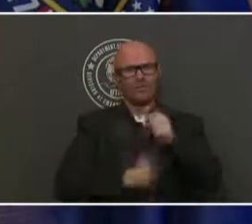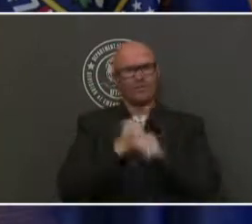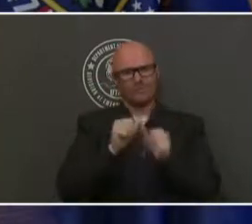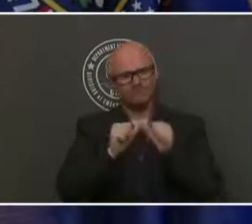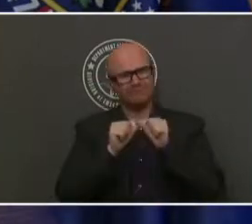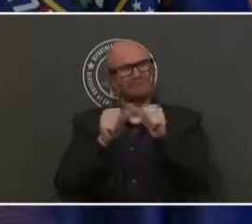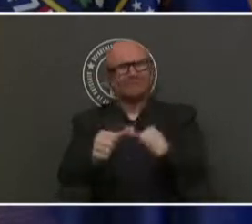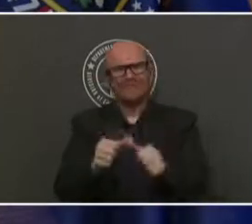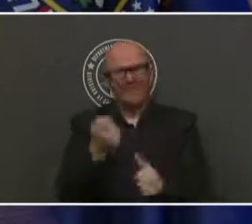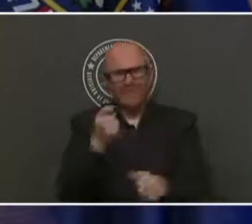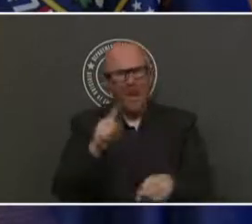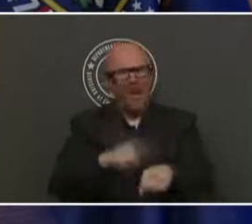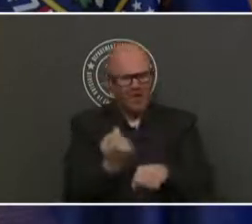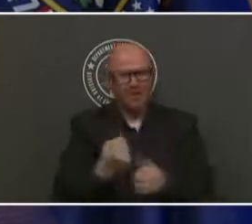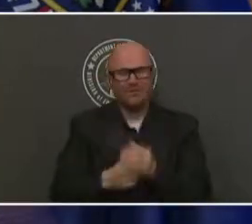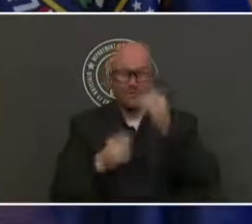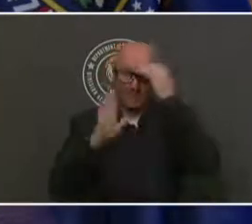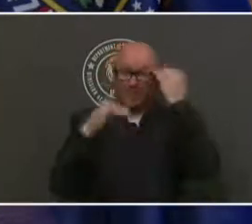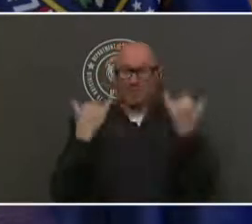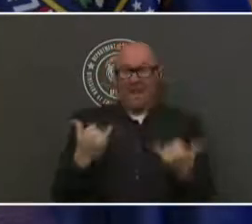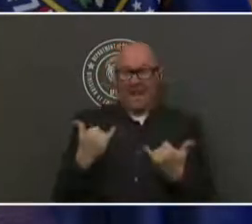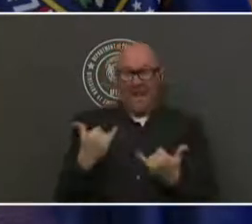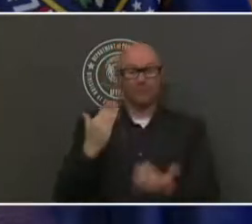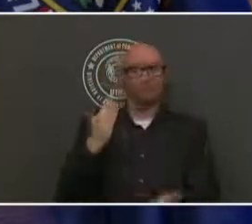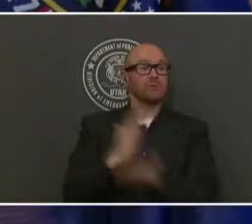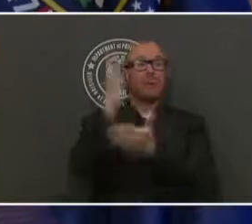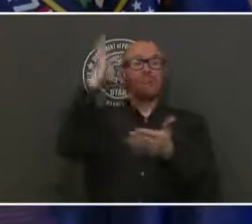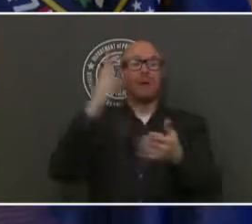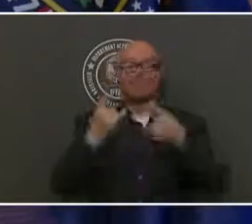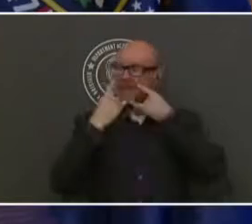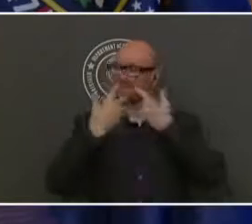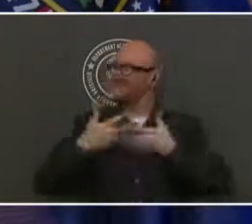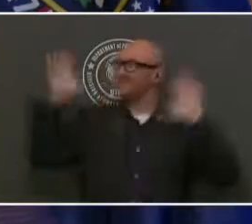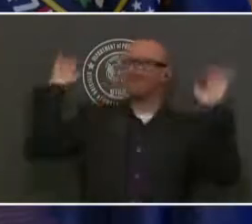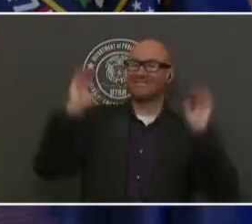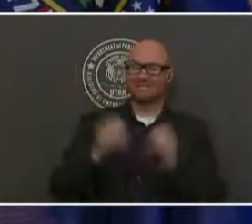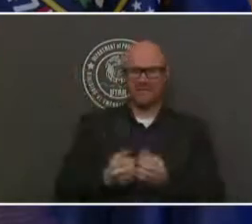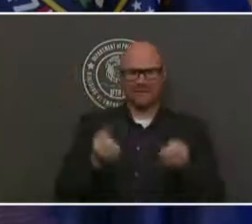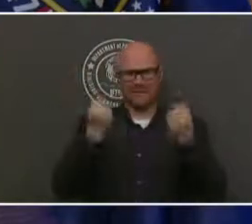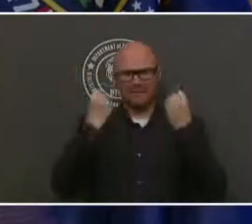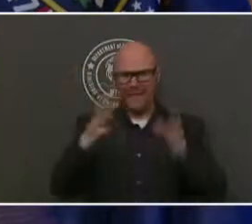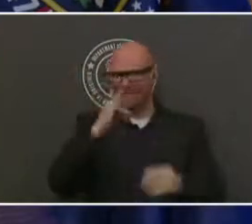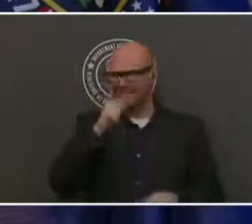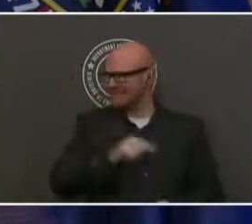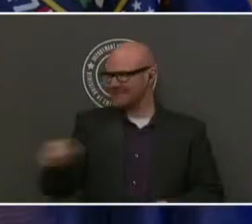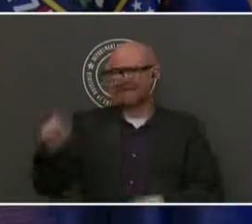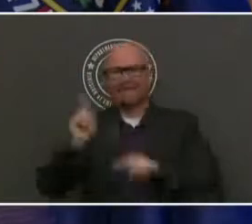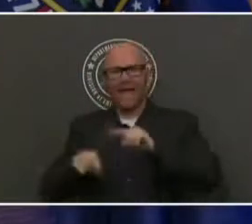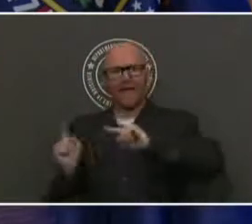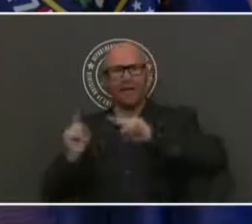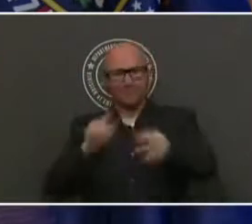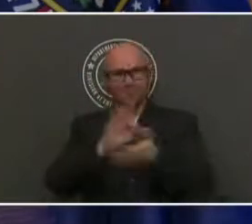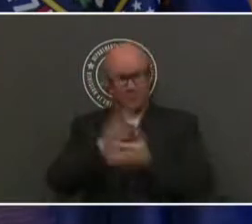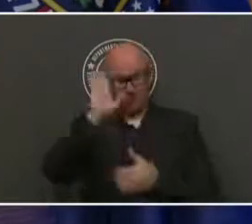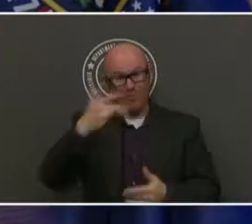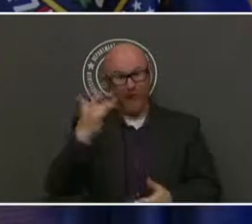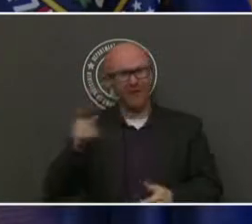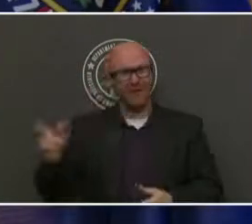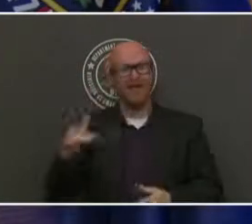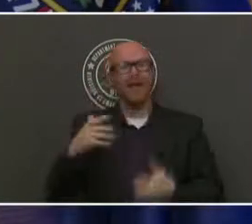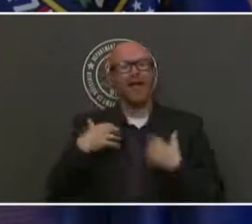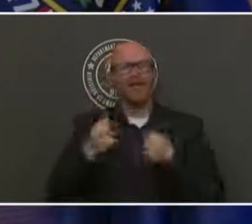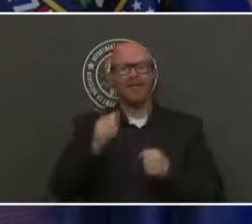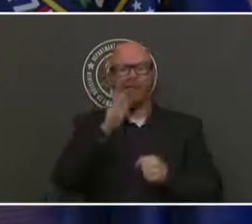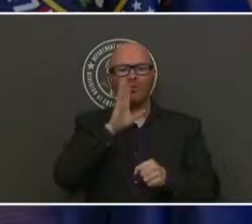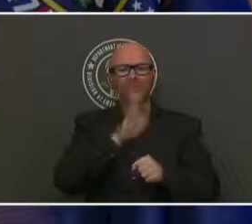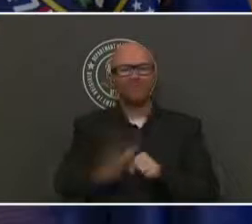just hold on. If we were to take masks away right now, there are a whole bunch of kids who would not be able to come to school, and we want kids in school.